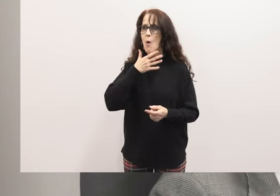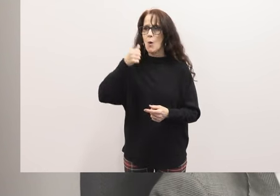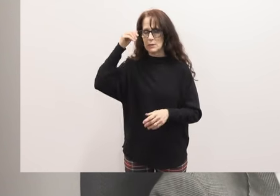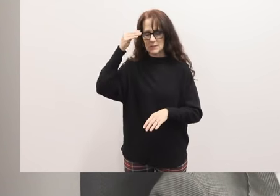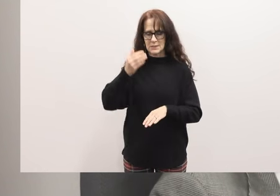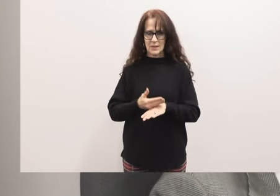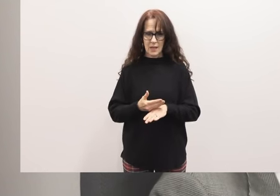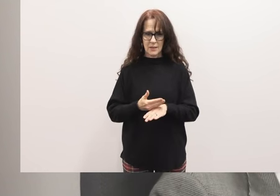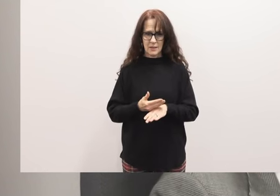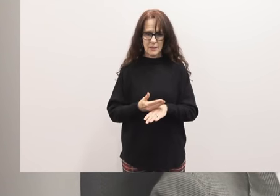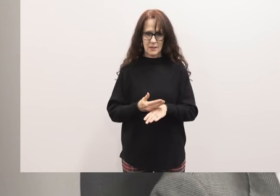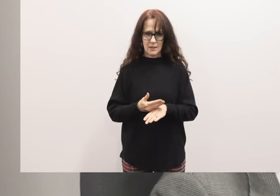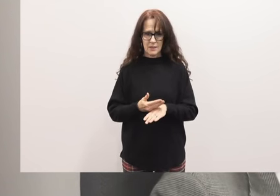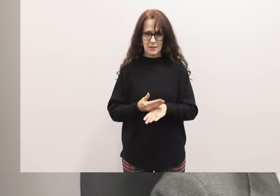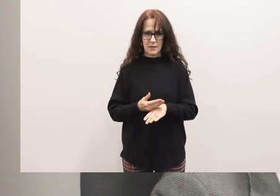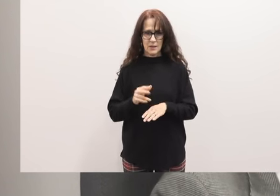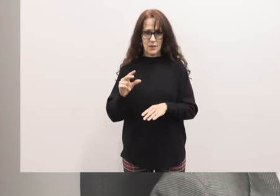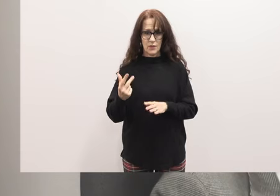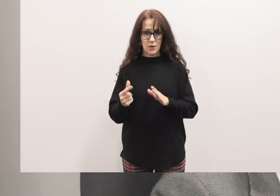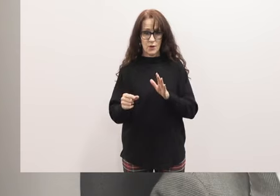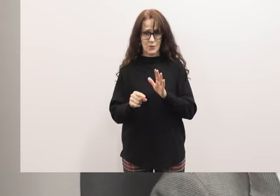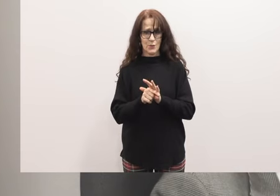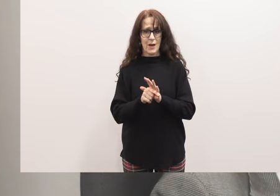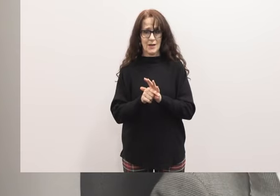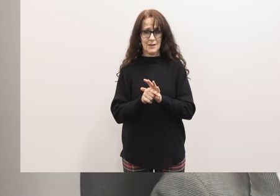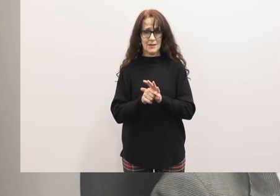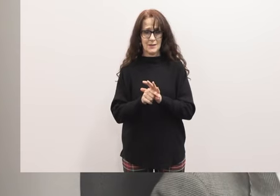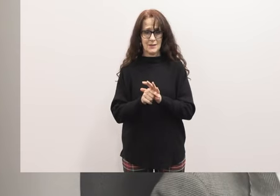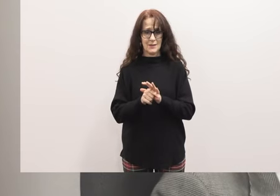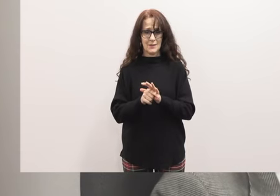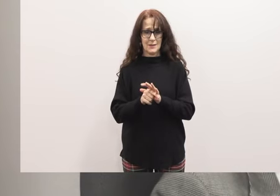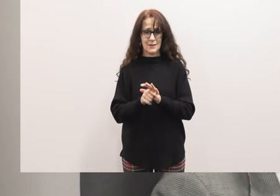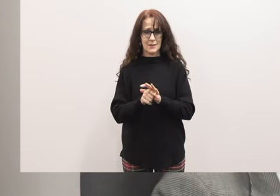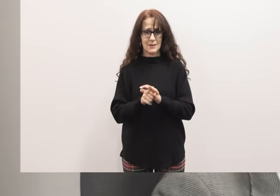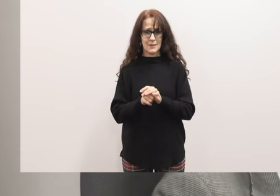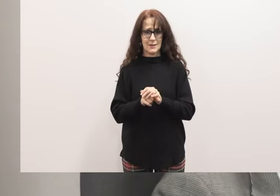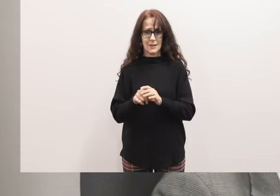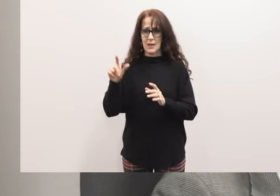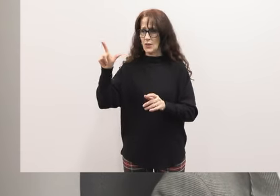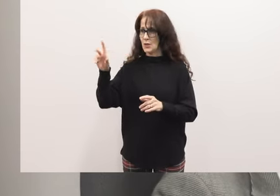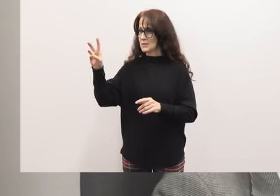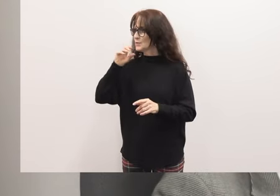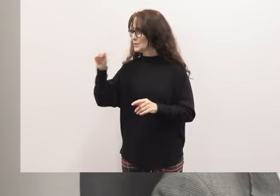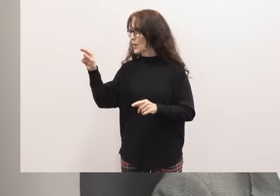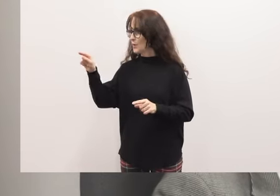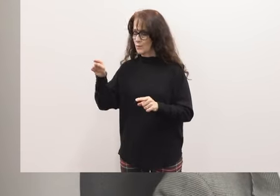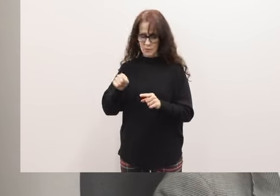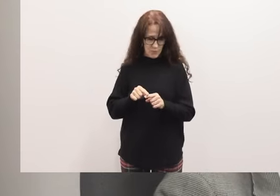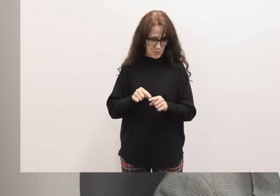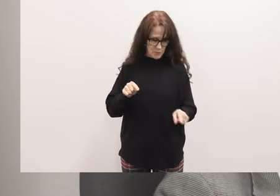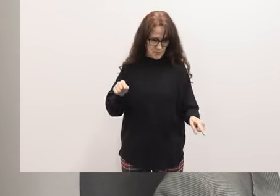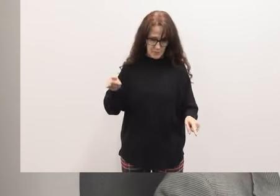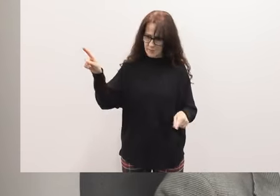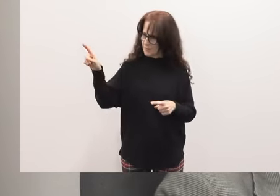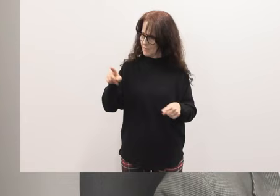was in third grade, and now that boy is 36 years old. So this